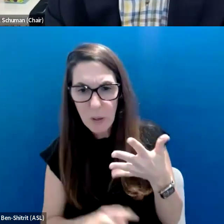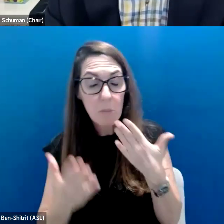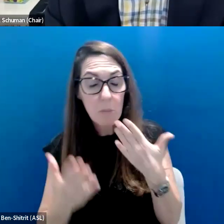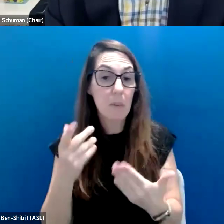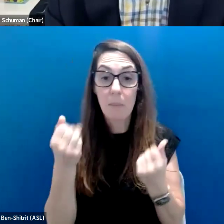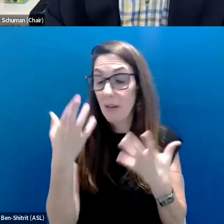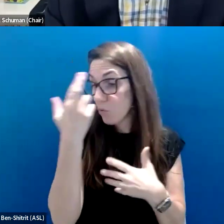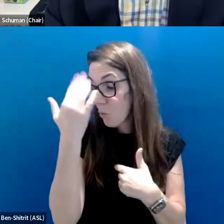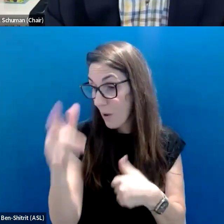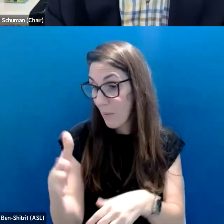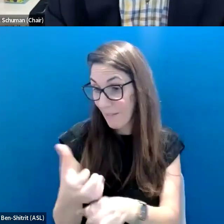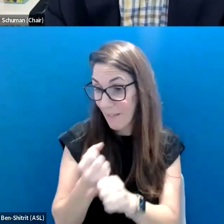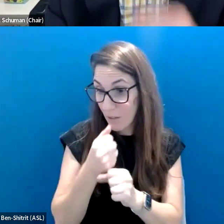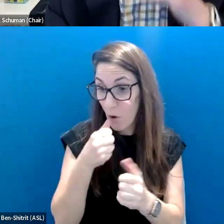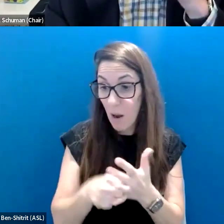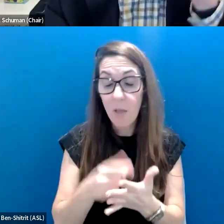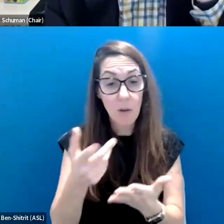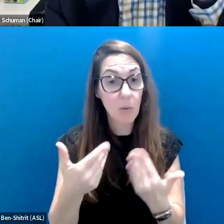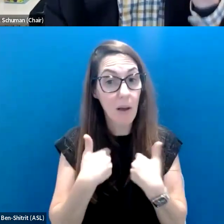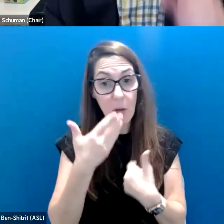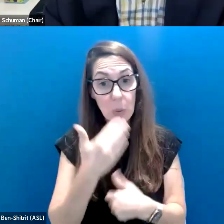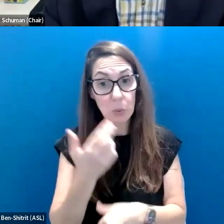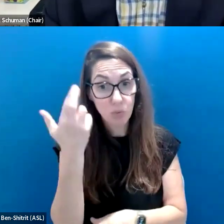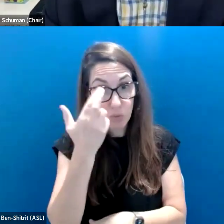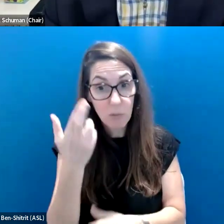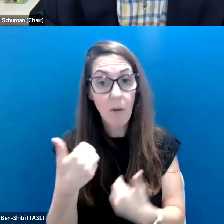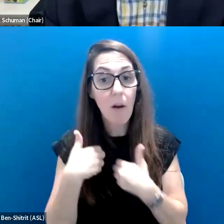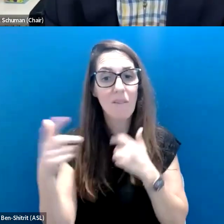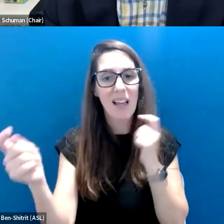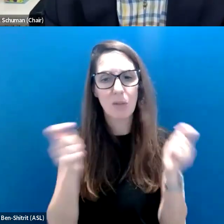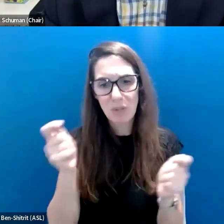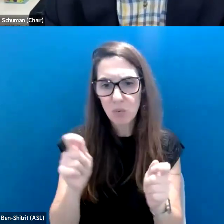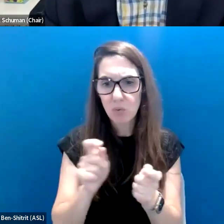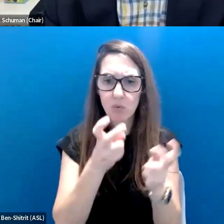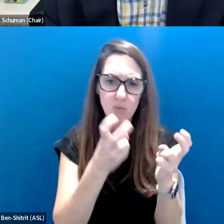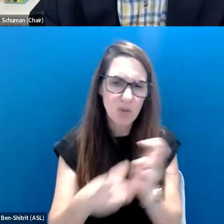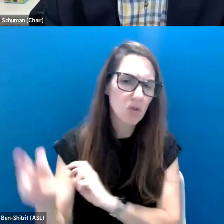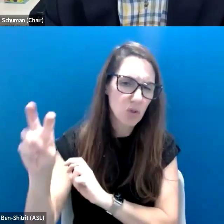think we've got a good reason, having a administration transition and all of these sort of